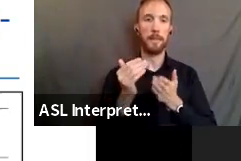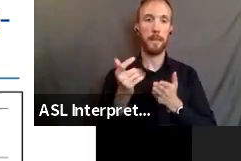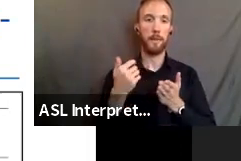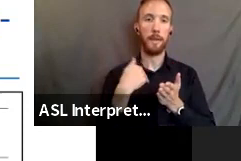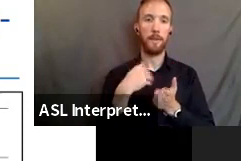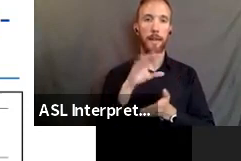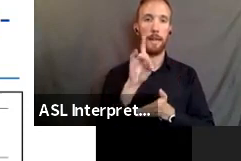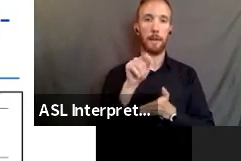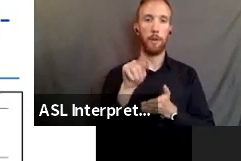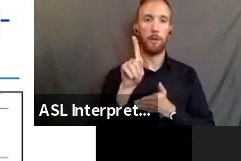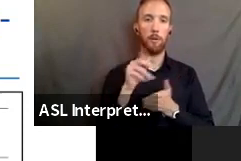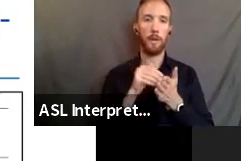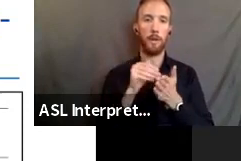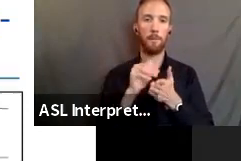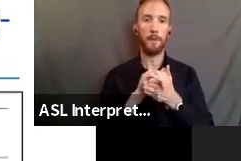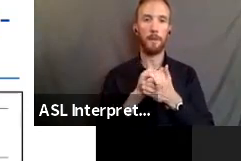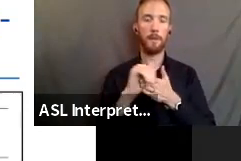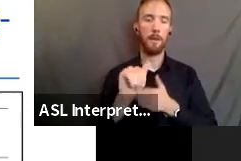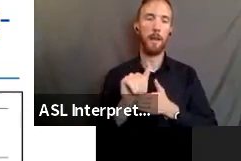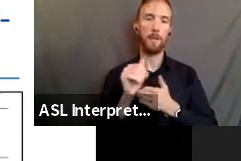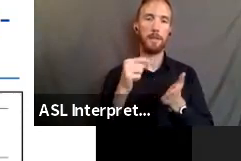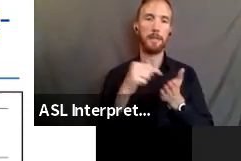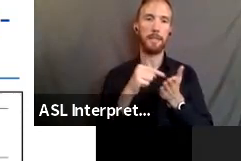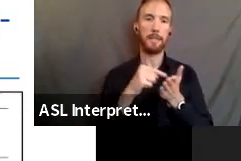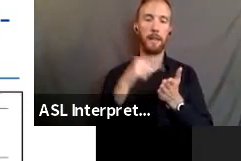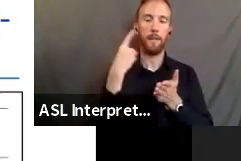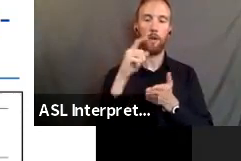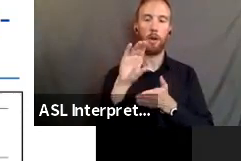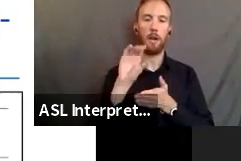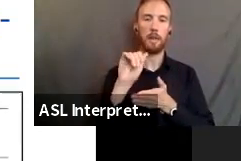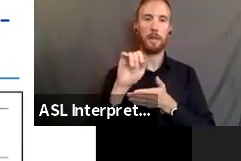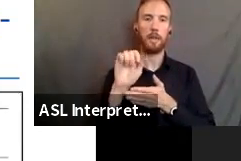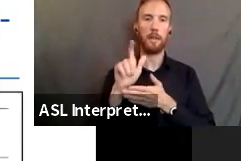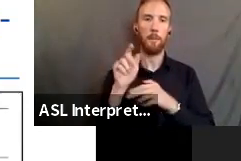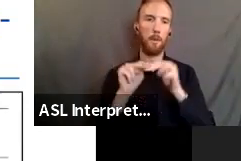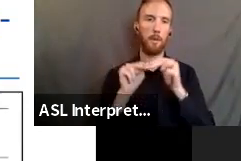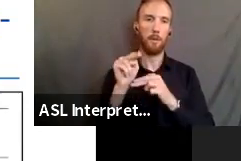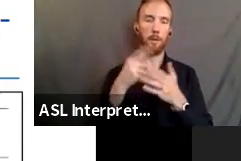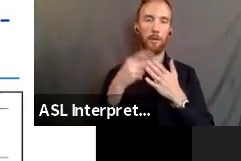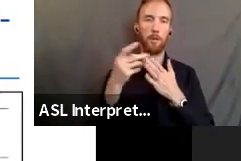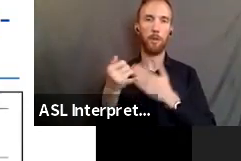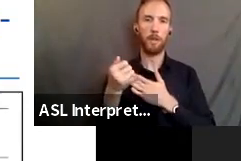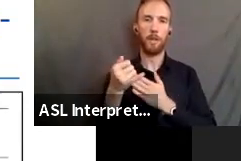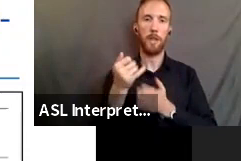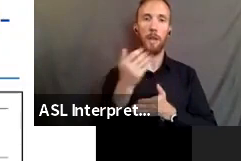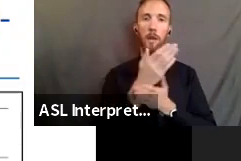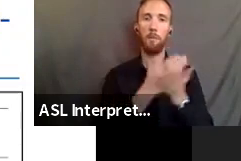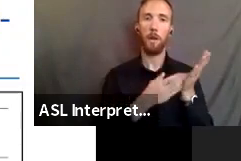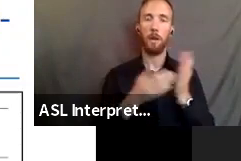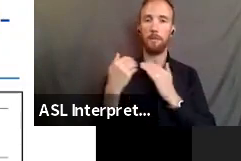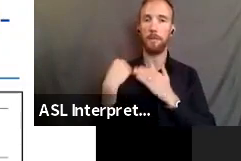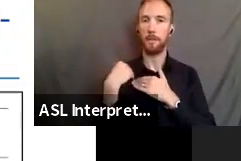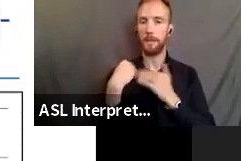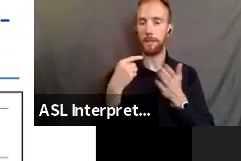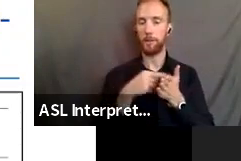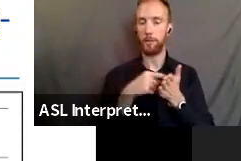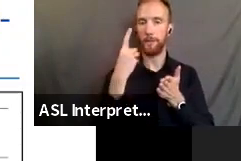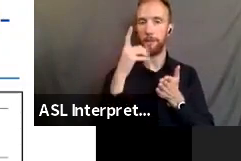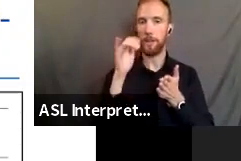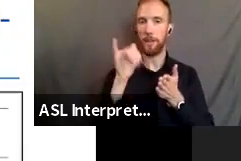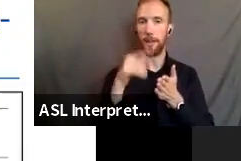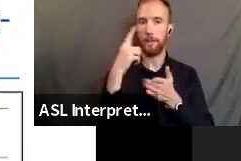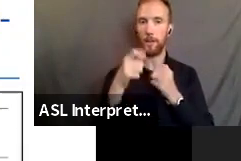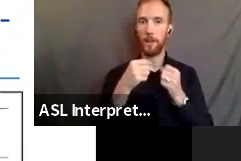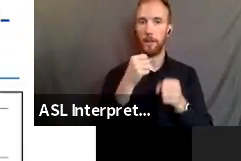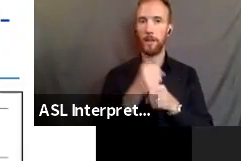dollars in outstanding debt that continues to support capital projects and the portion of the obligation of that that will come in 21 is